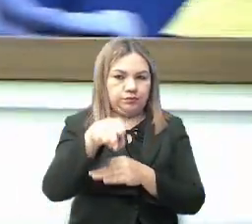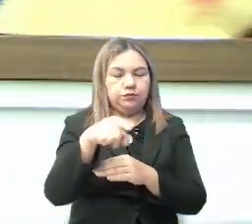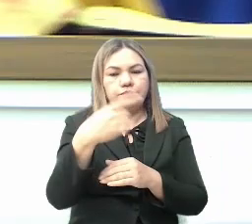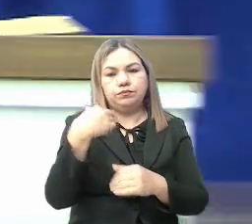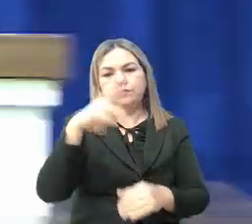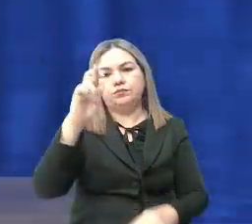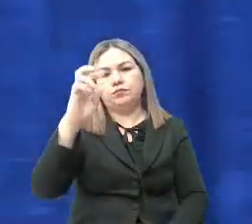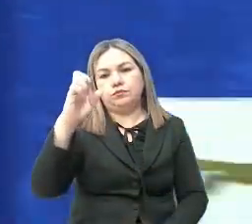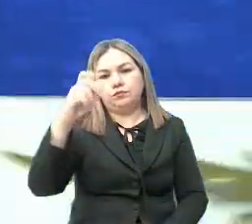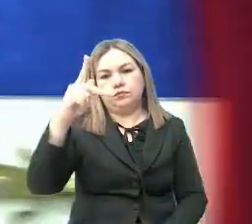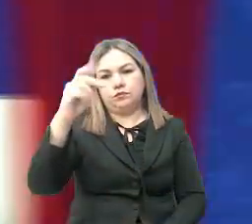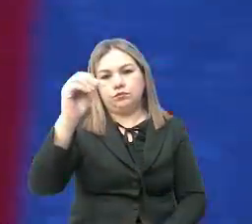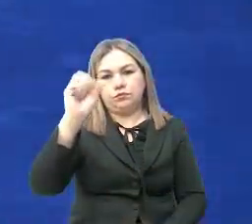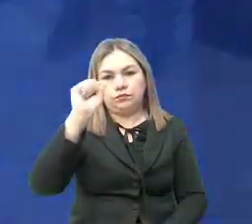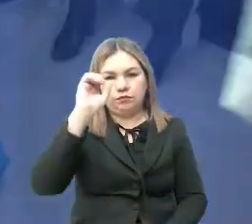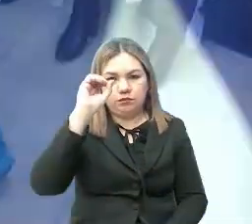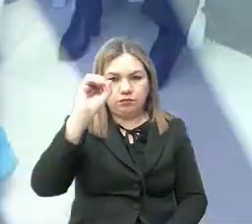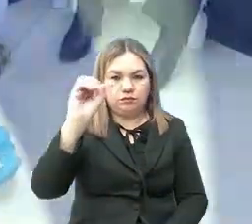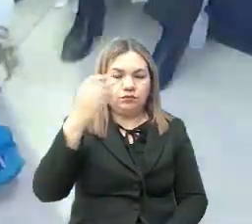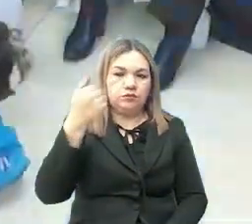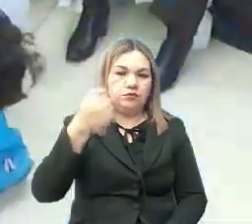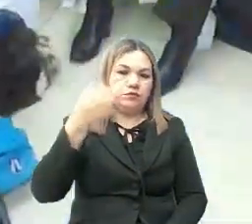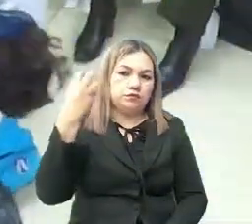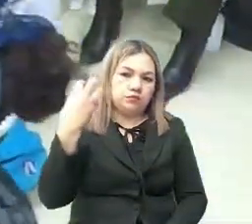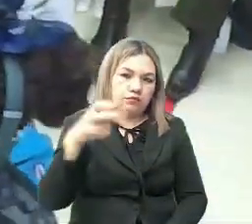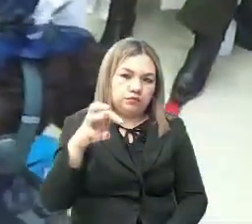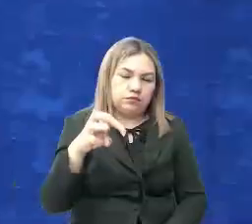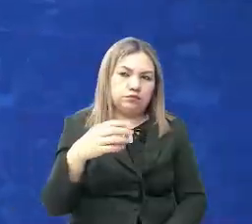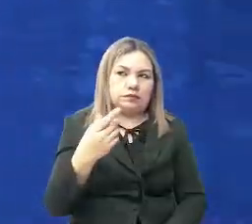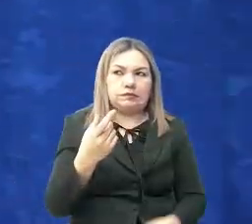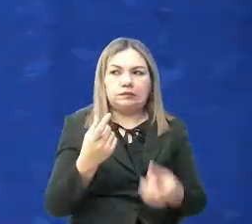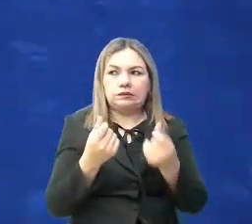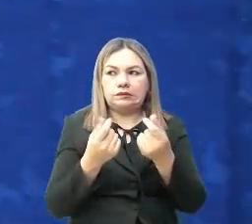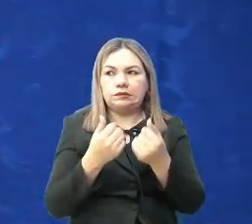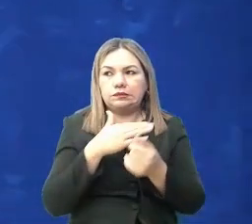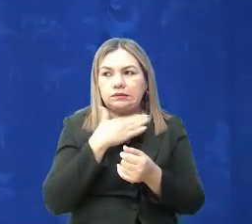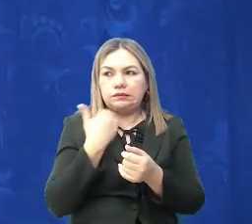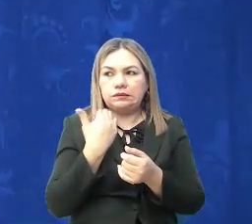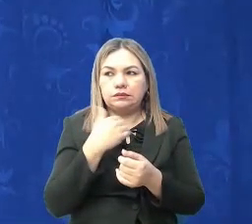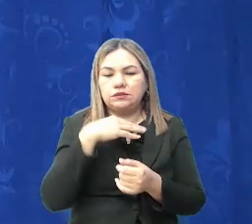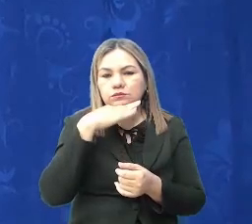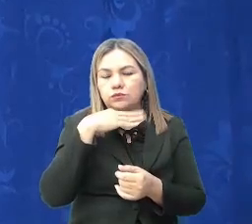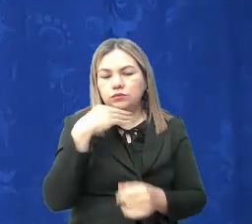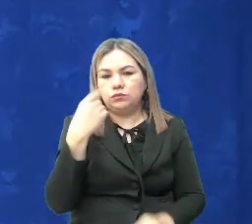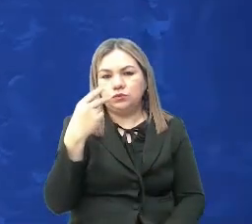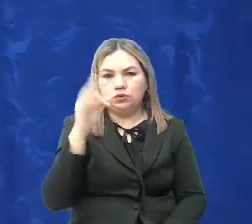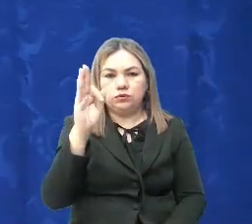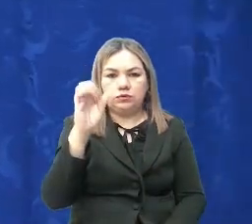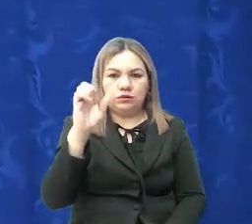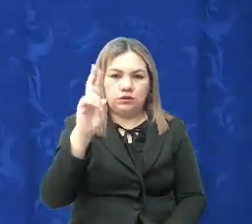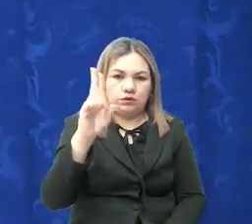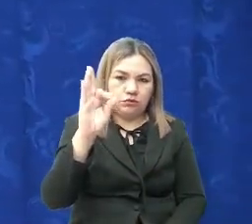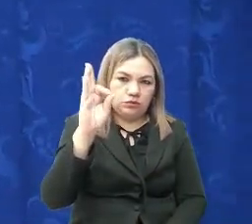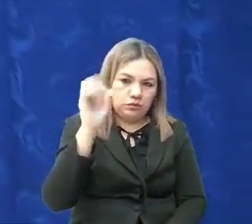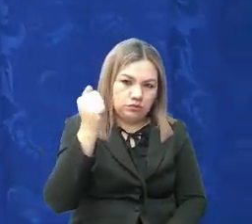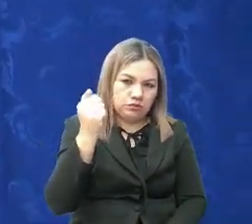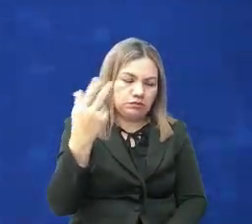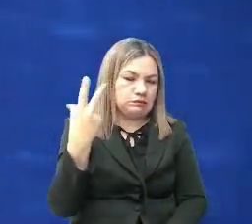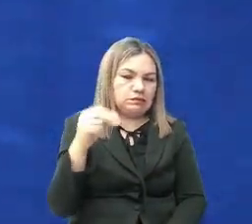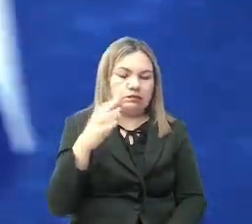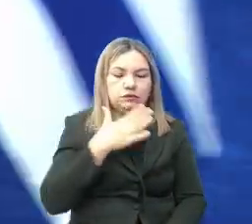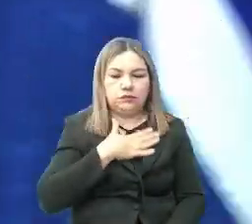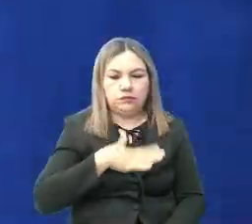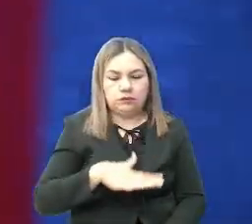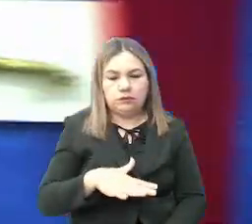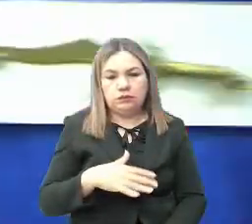rest. How many of you say amen? Maybe the debt didn't let you sleep. Maybe it didn't let